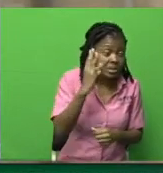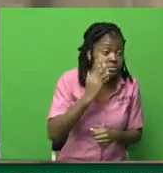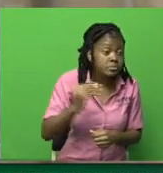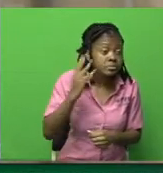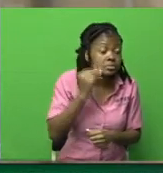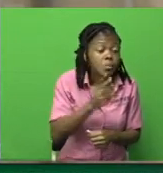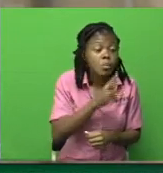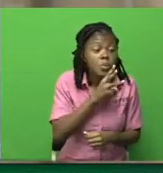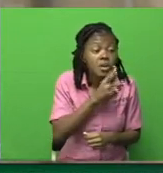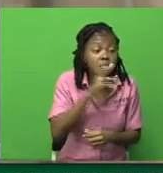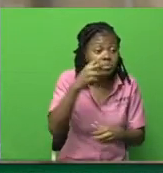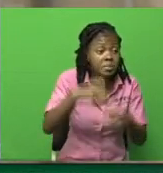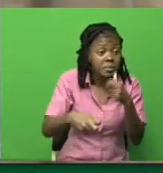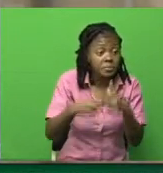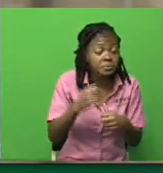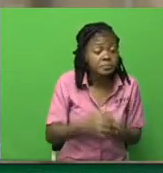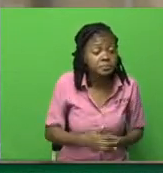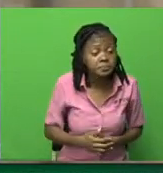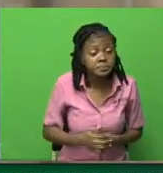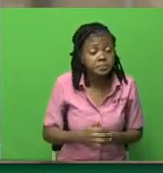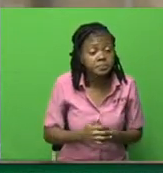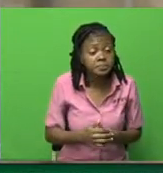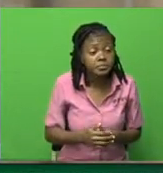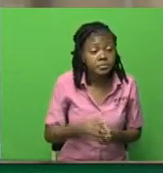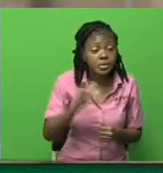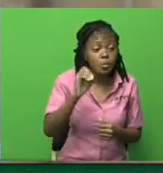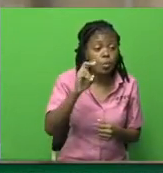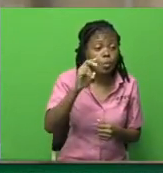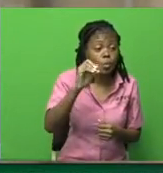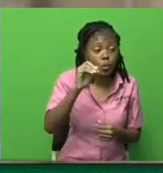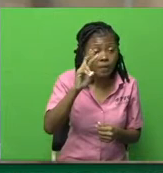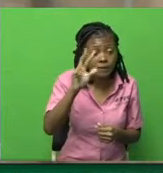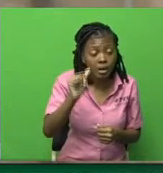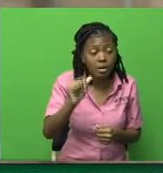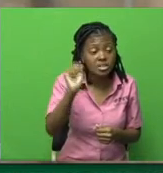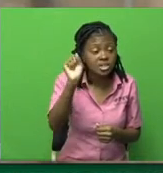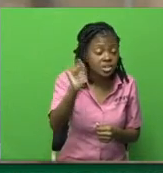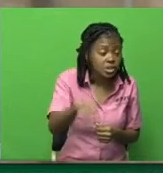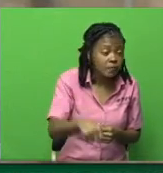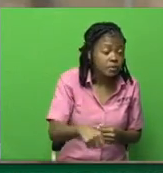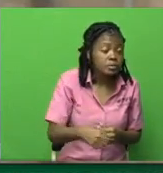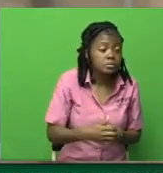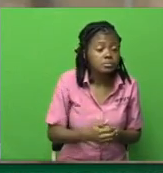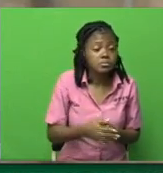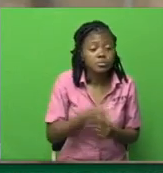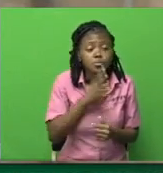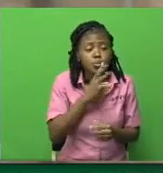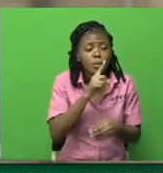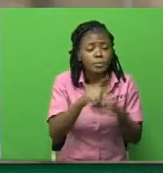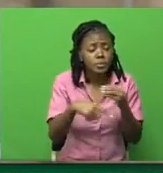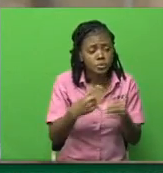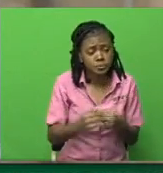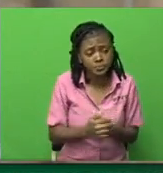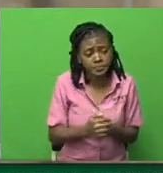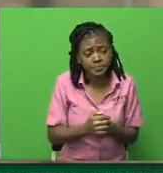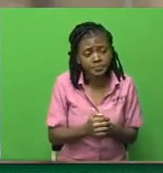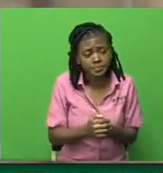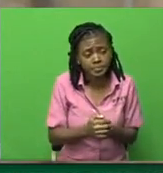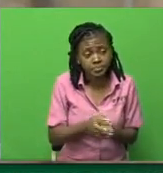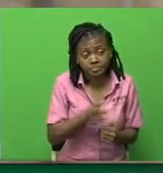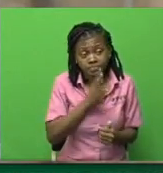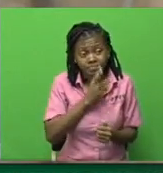supply the member for cover South the member for cover South talked about um water